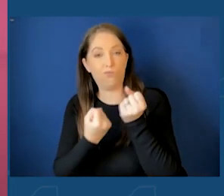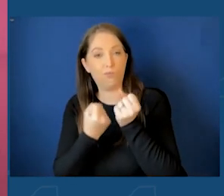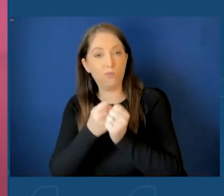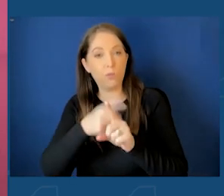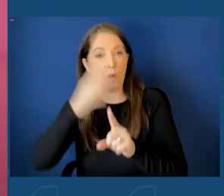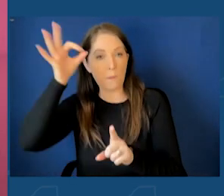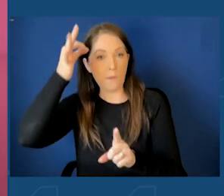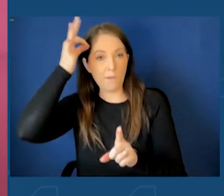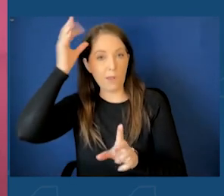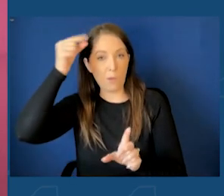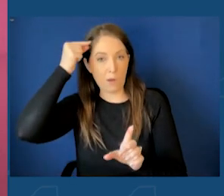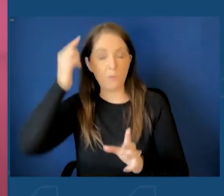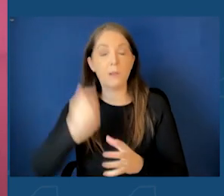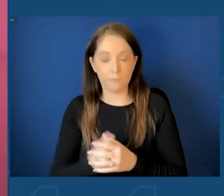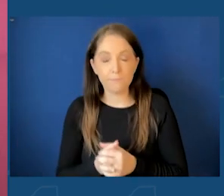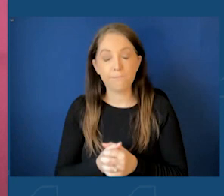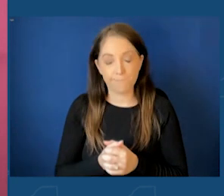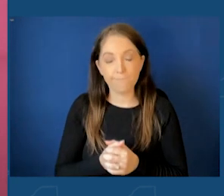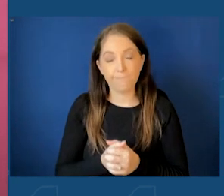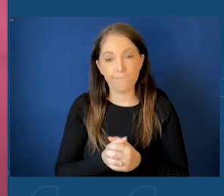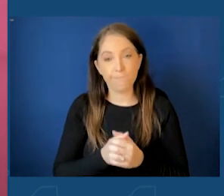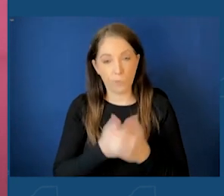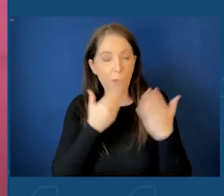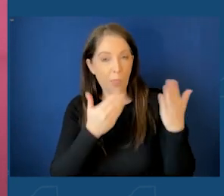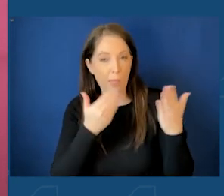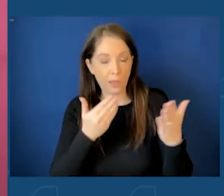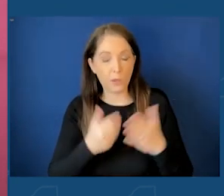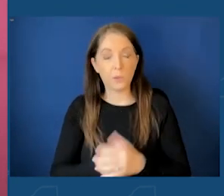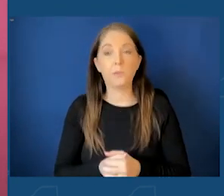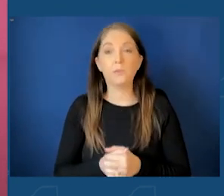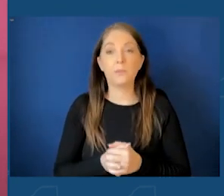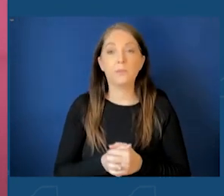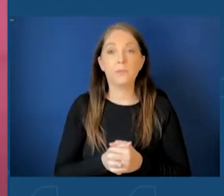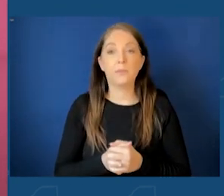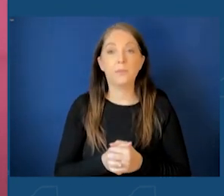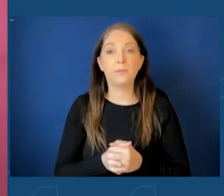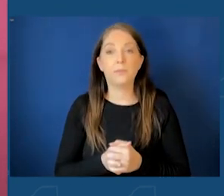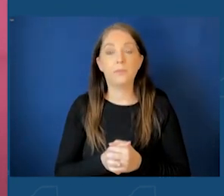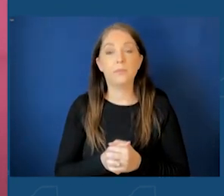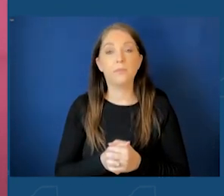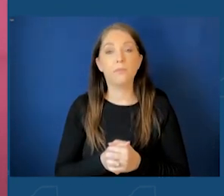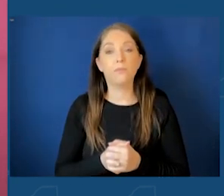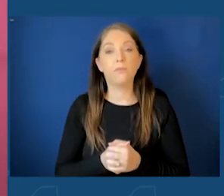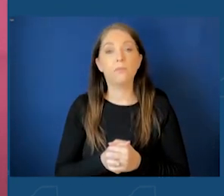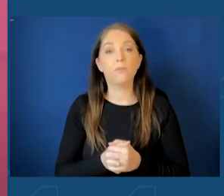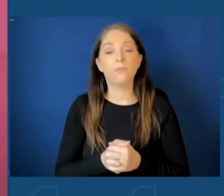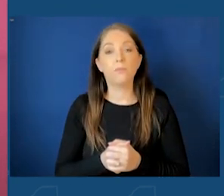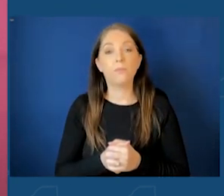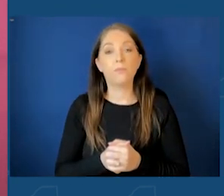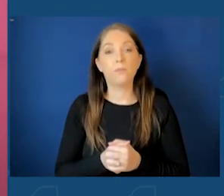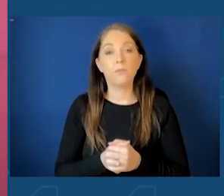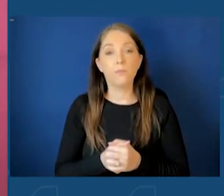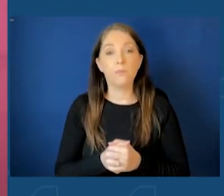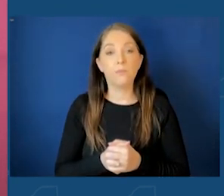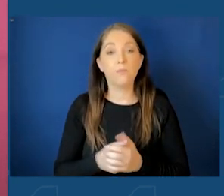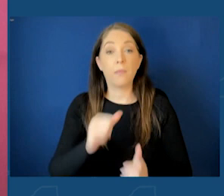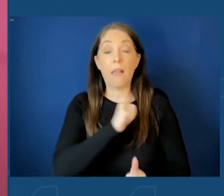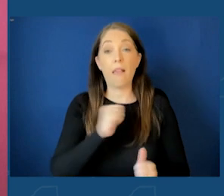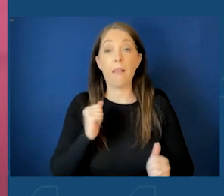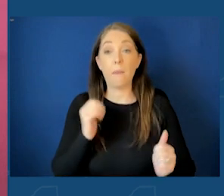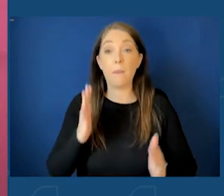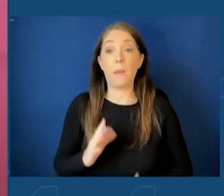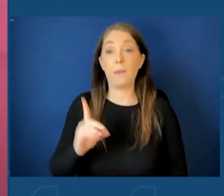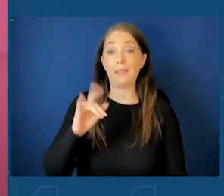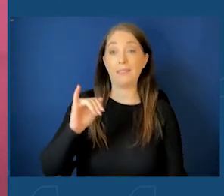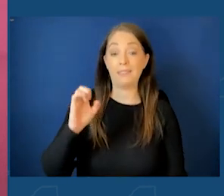want to acknowledge their support. We also know that Assemblywoman Dickens could not be with us